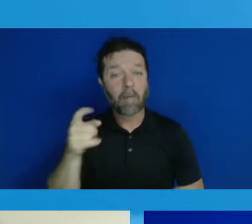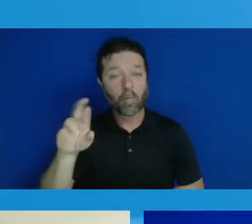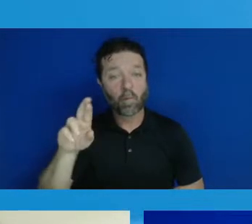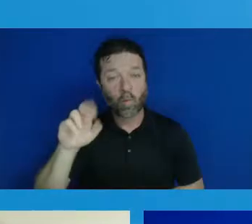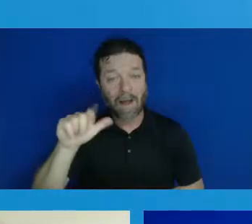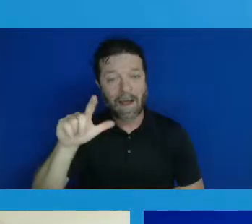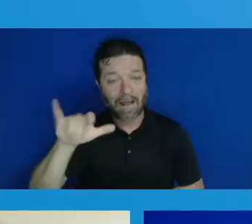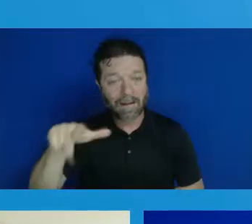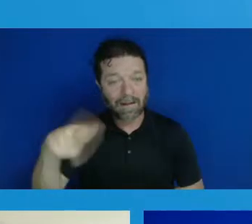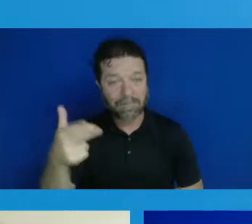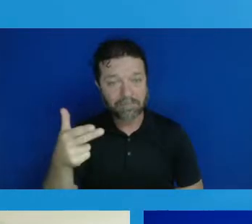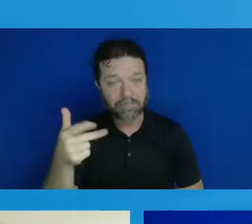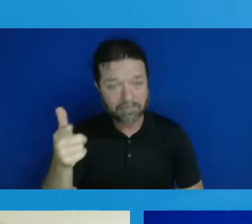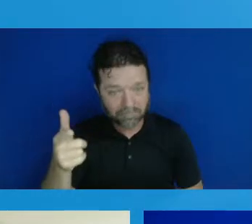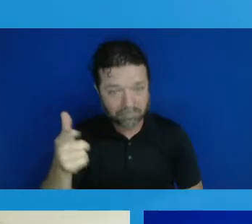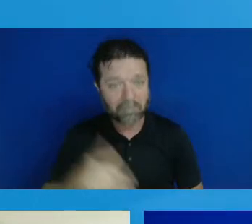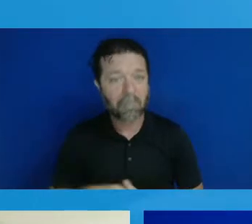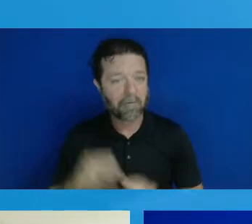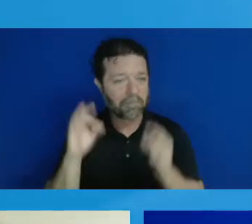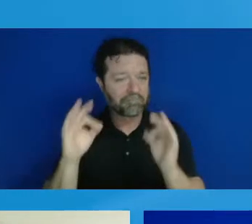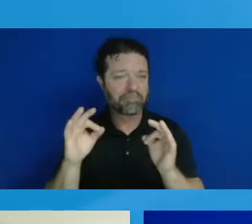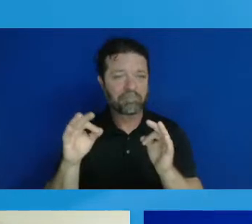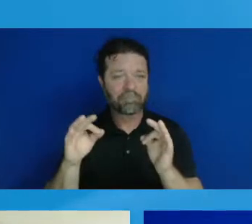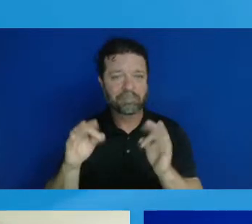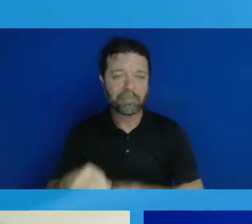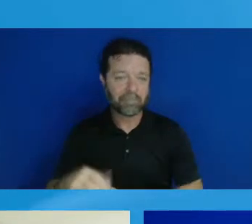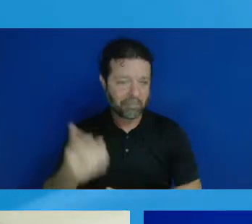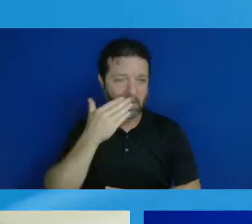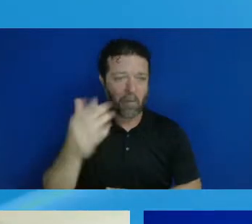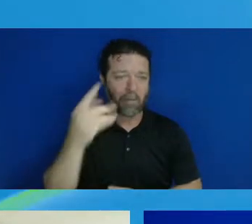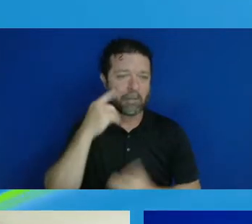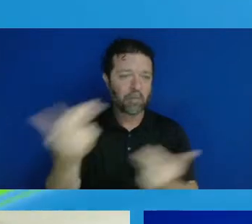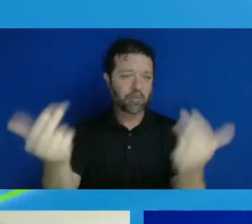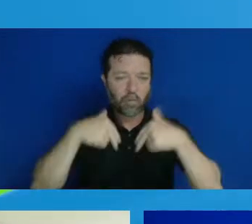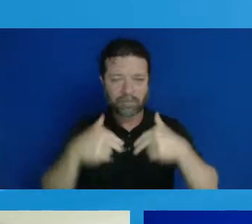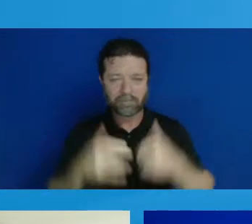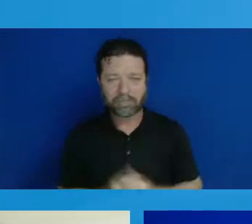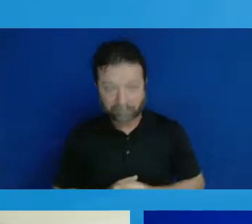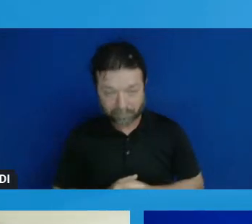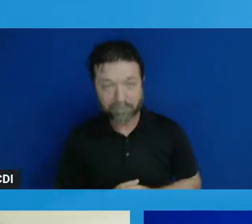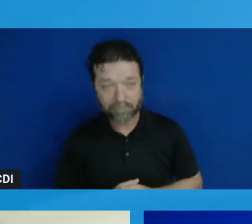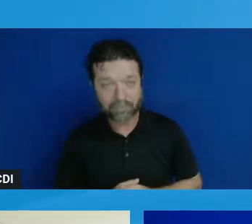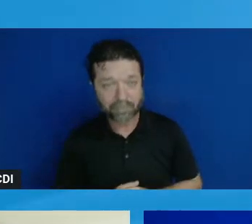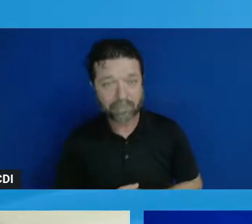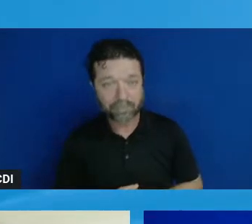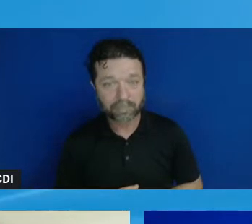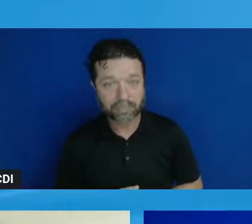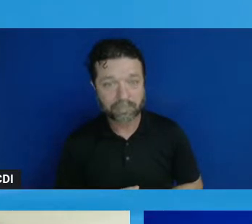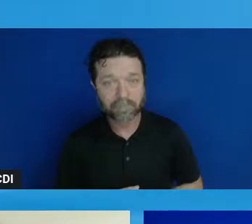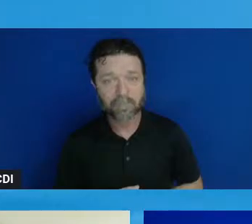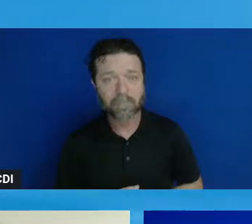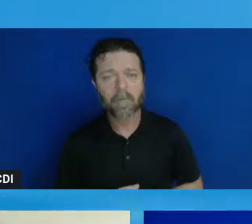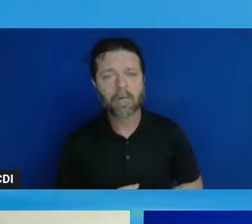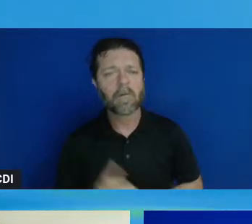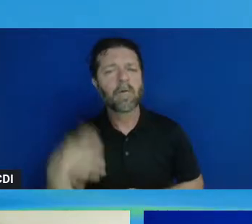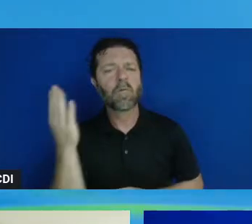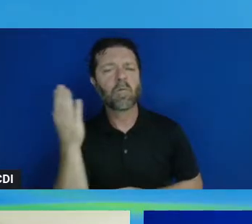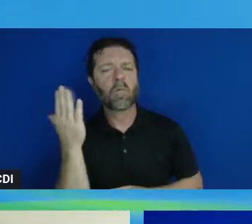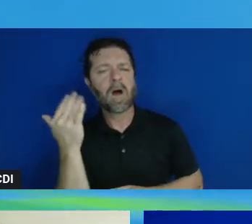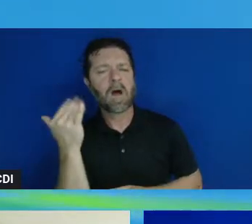joining. Daniel from Mexico City. So why are we here? We're here to talk